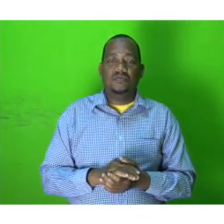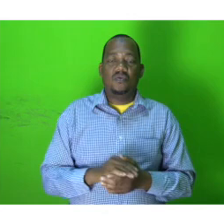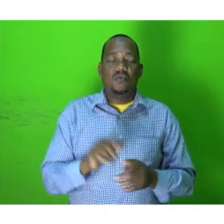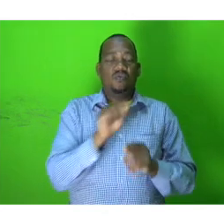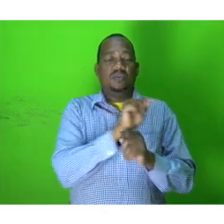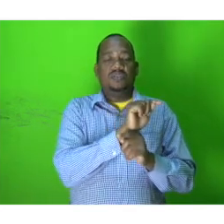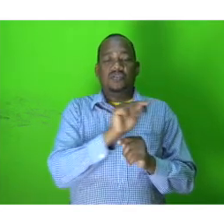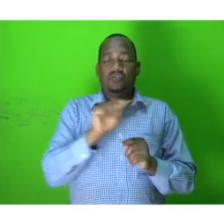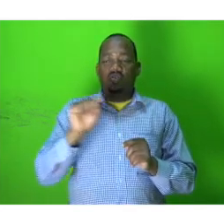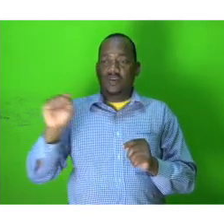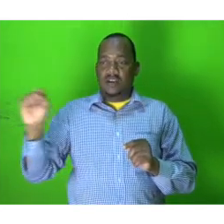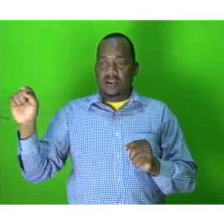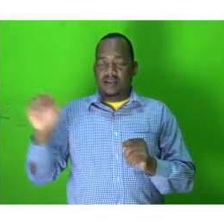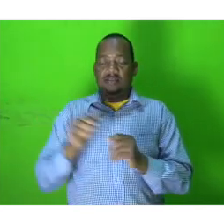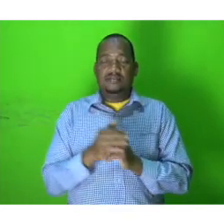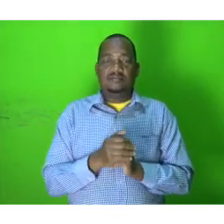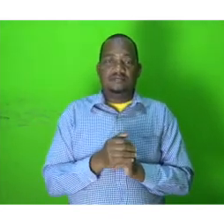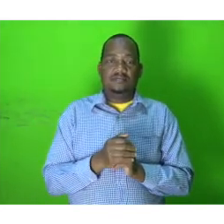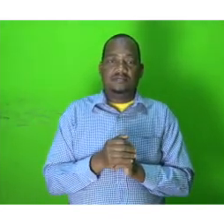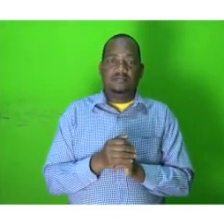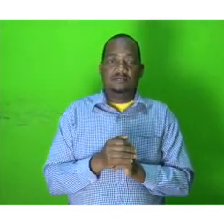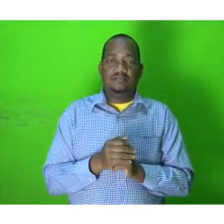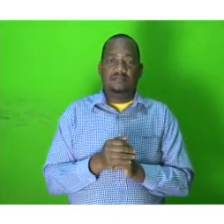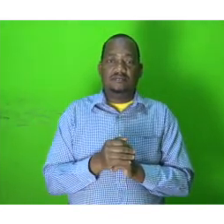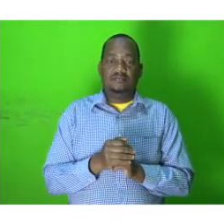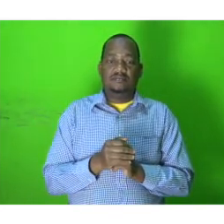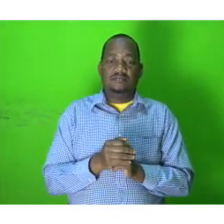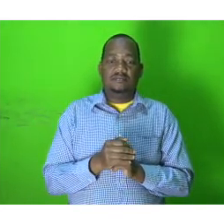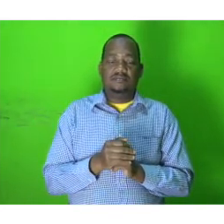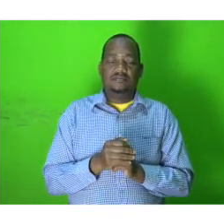we'll draw a line,